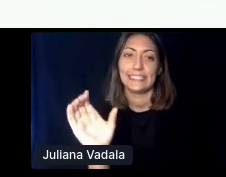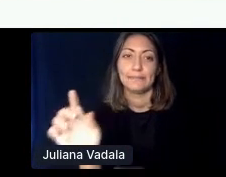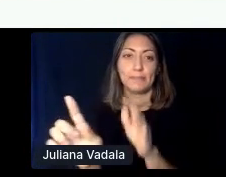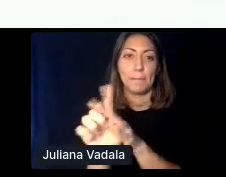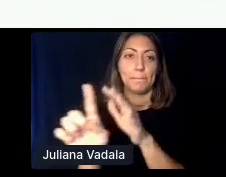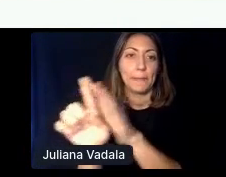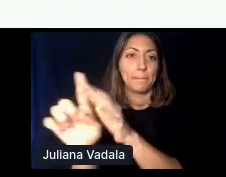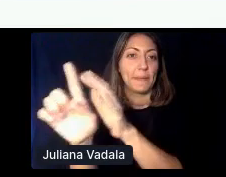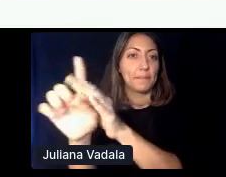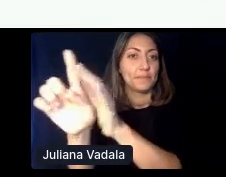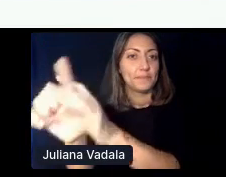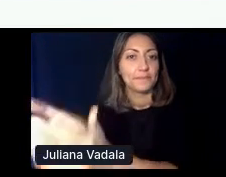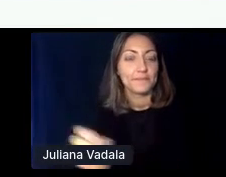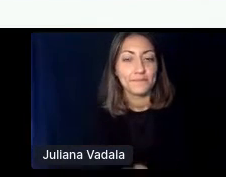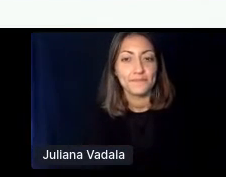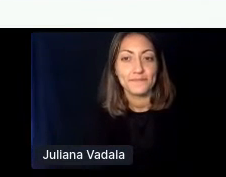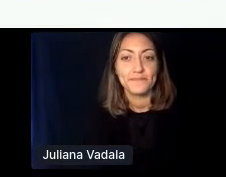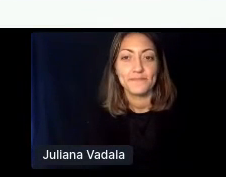Lots of C's.